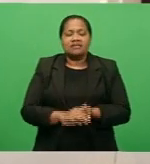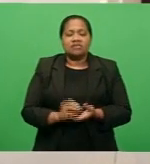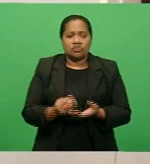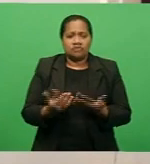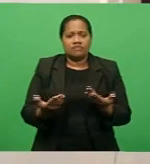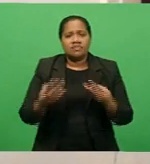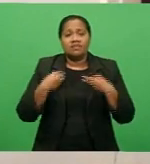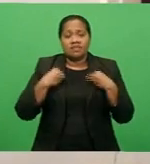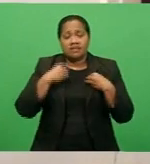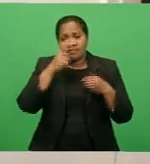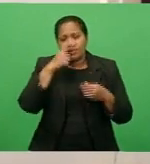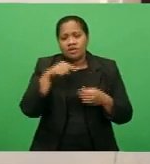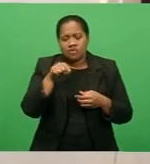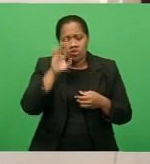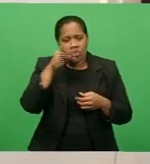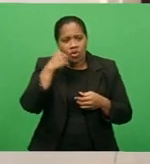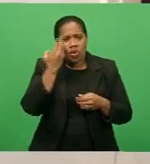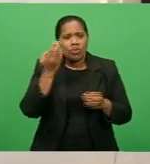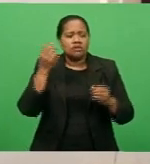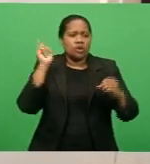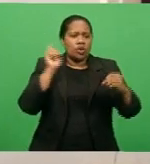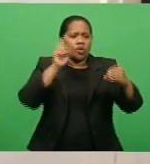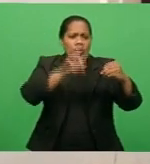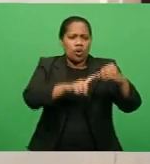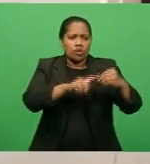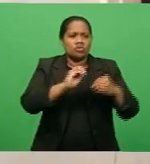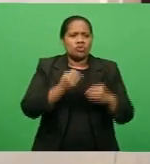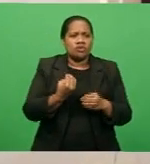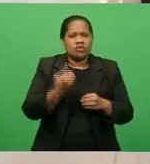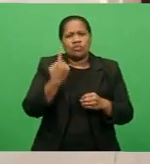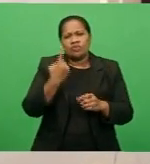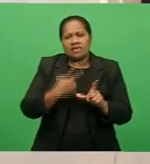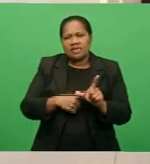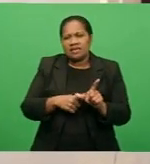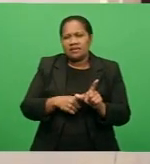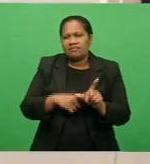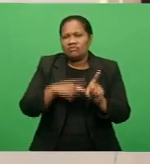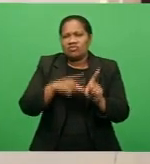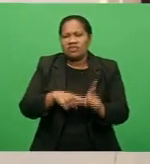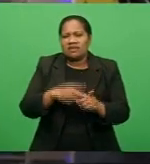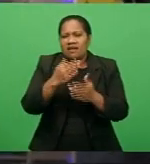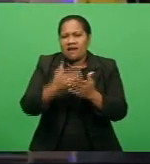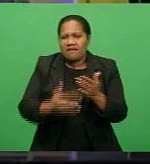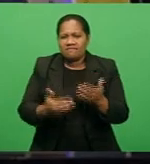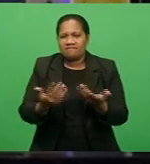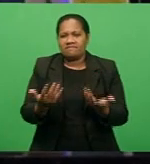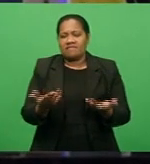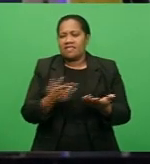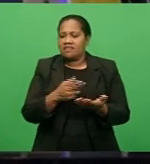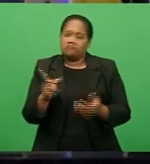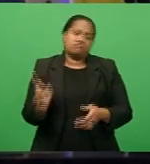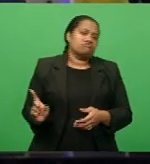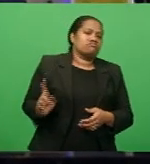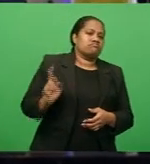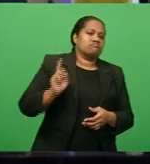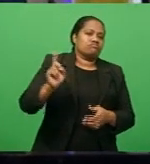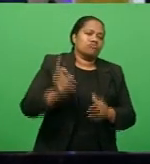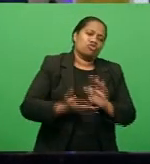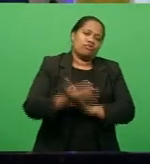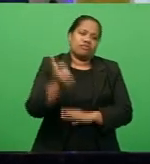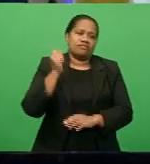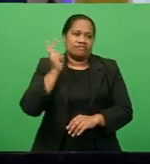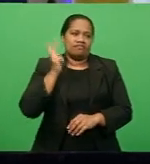this was always the goal. I'm going to take about a year and a half off and then go back. The former international student